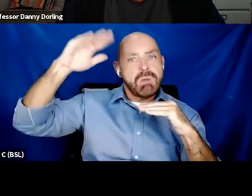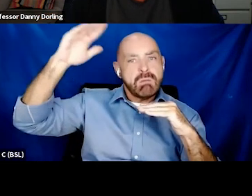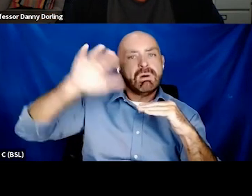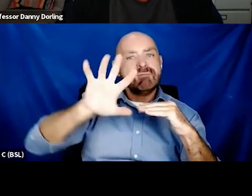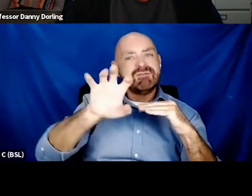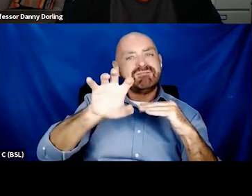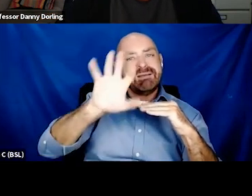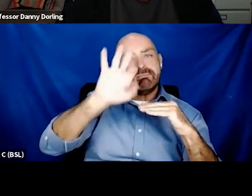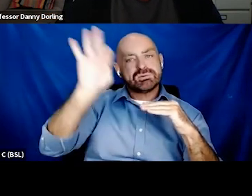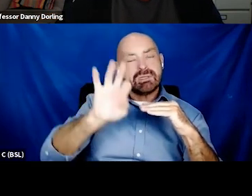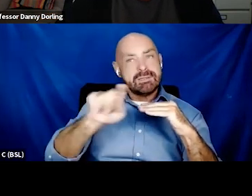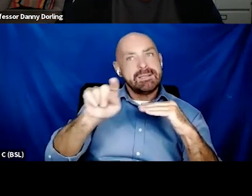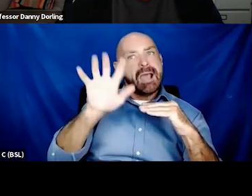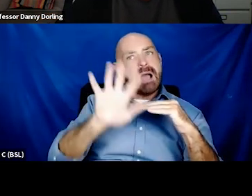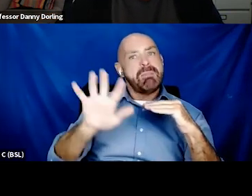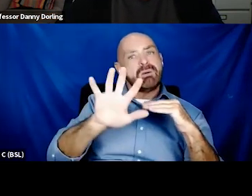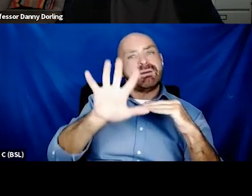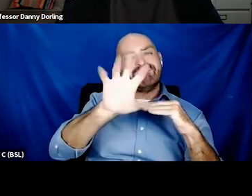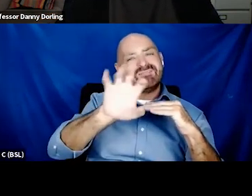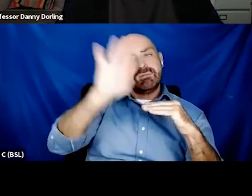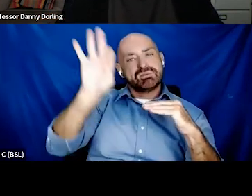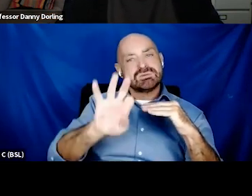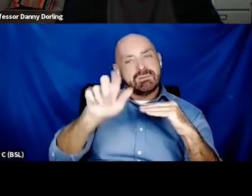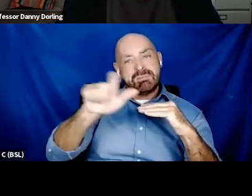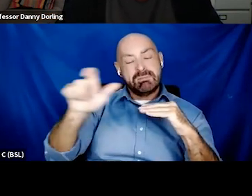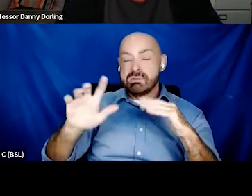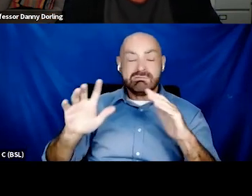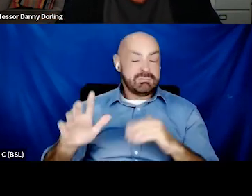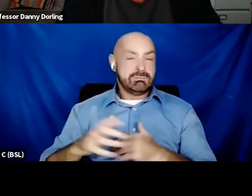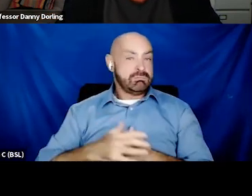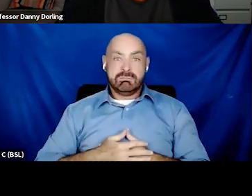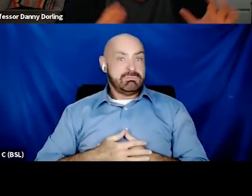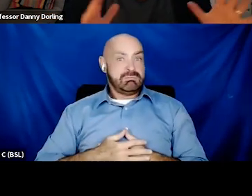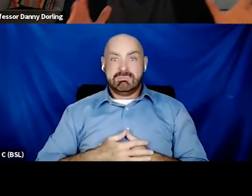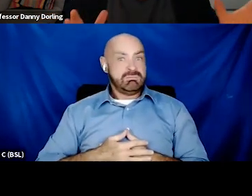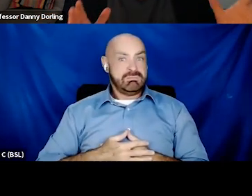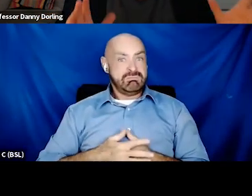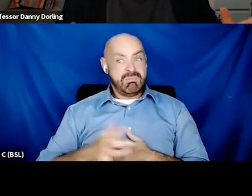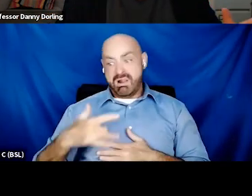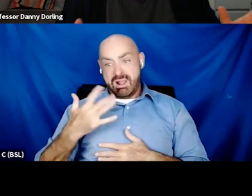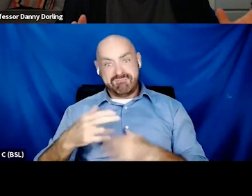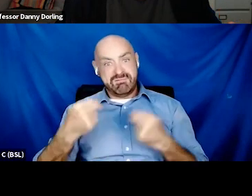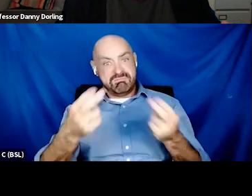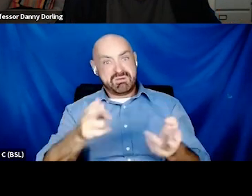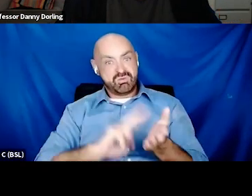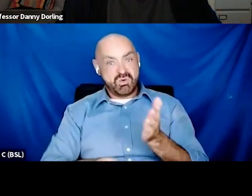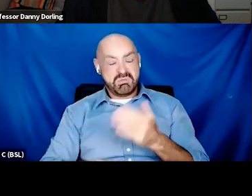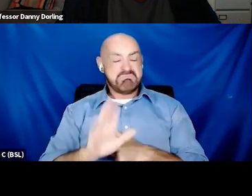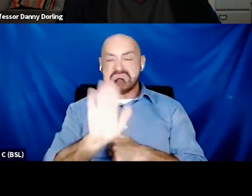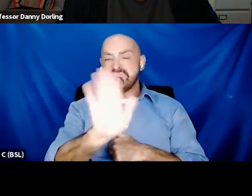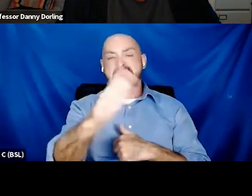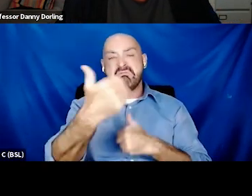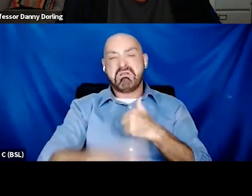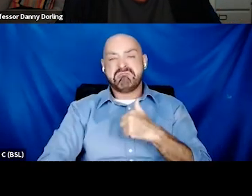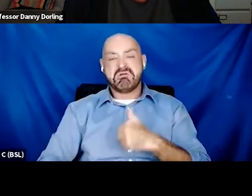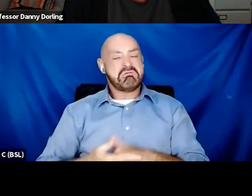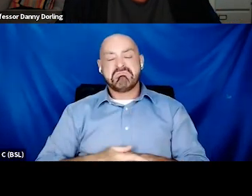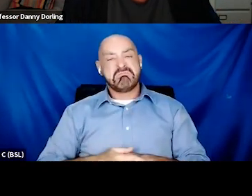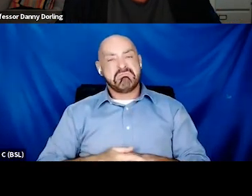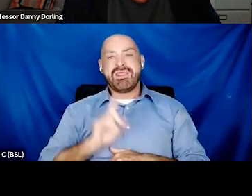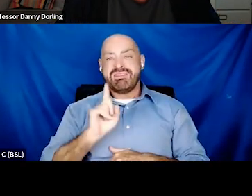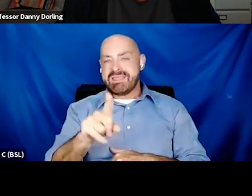still almost 15% of people will now say that life will never return to normal. That's the red